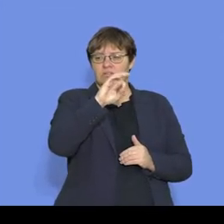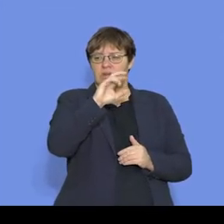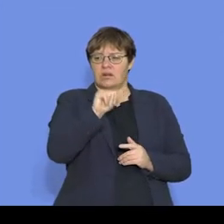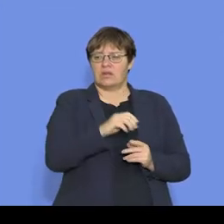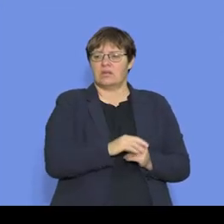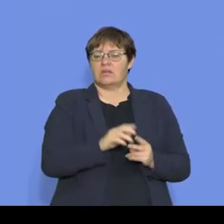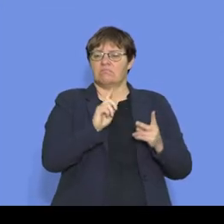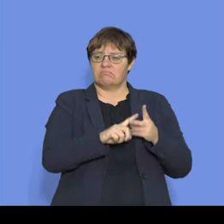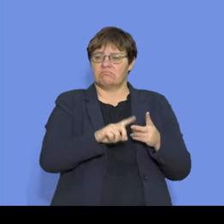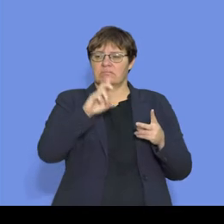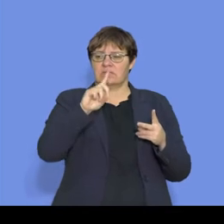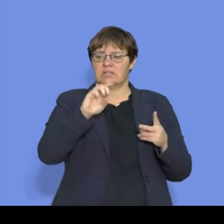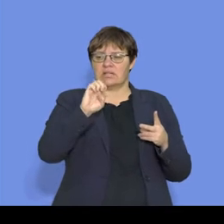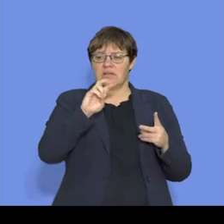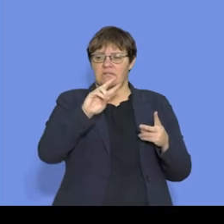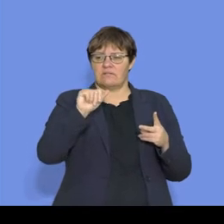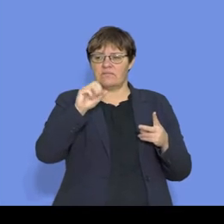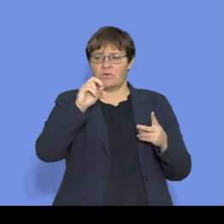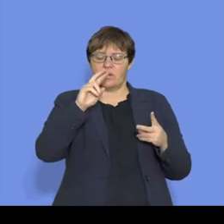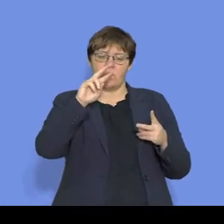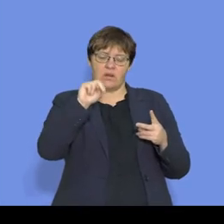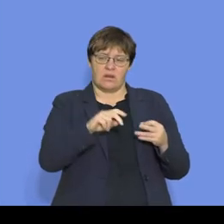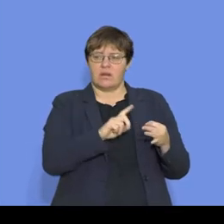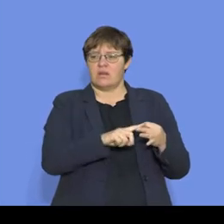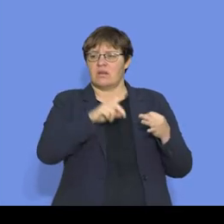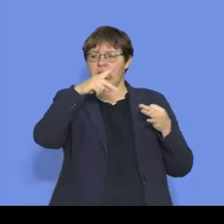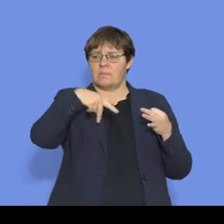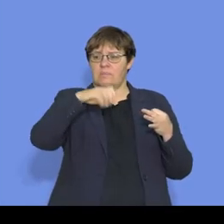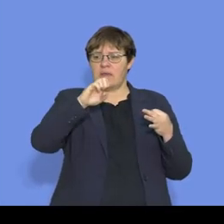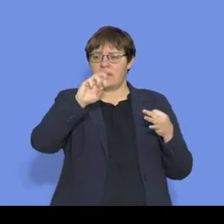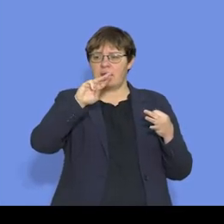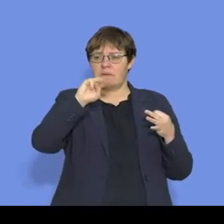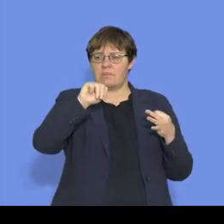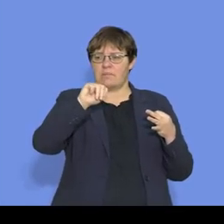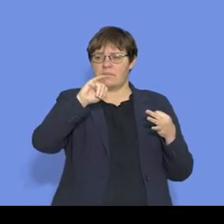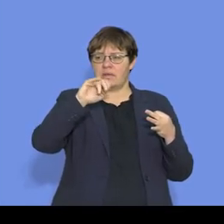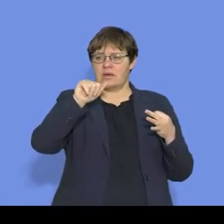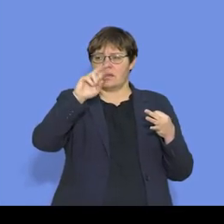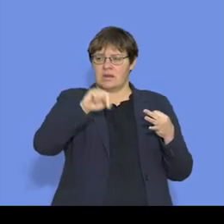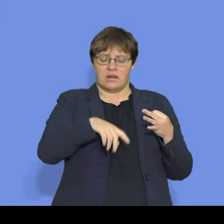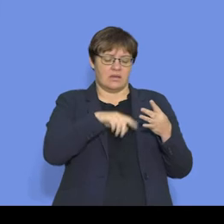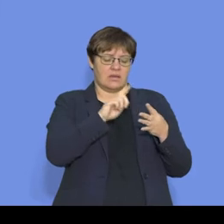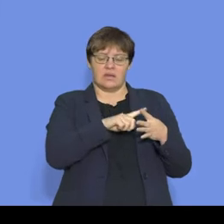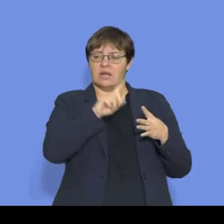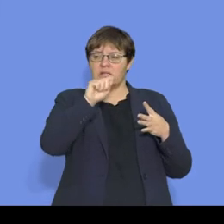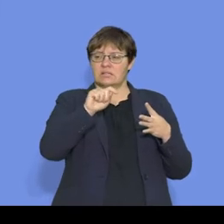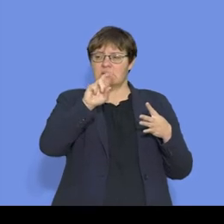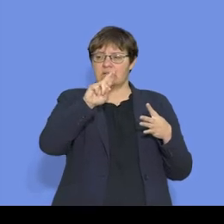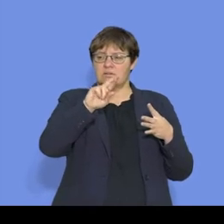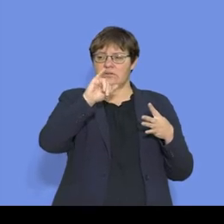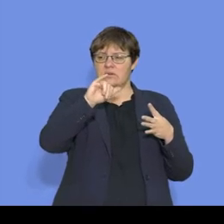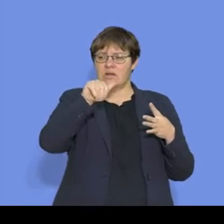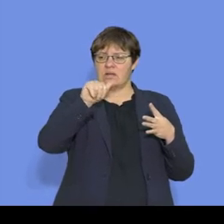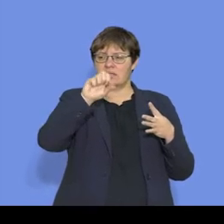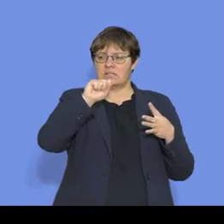then the Permian, then the Triassic period, and this is the one which we know the most about because that's the